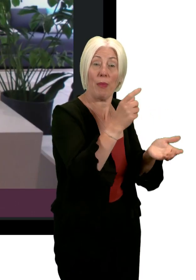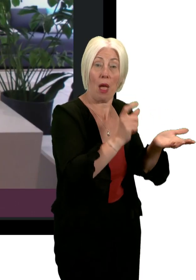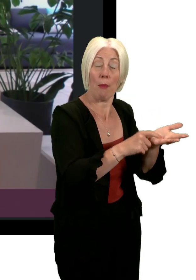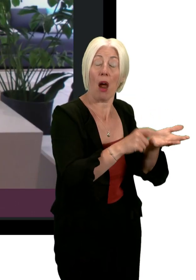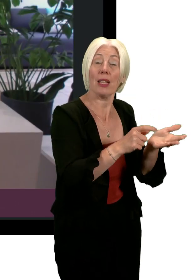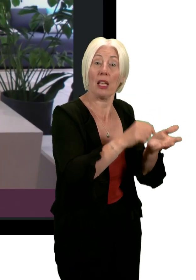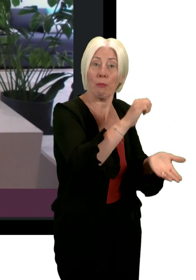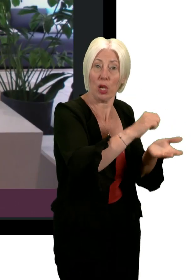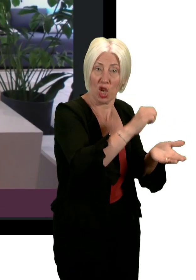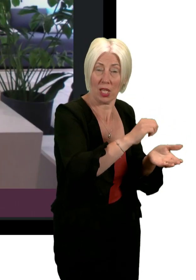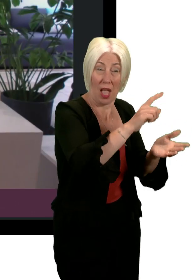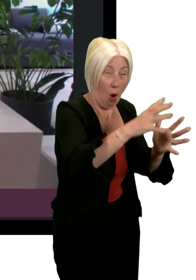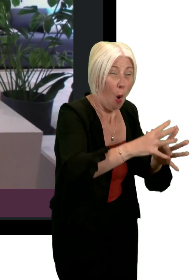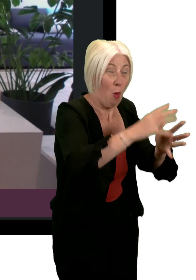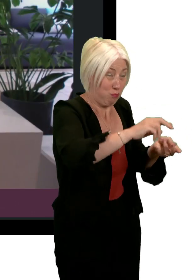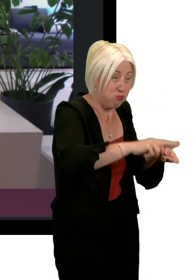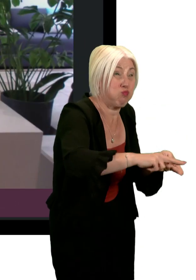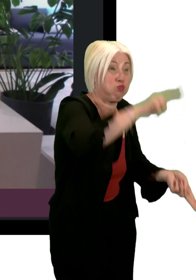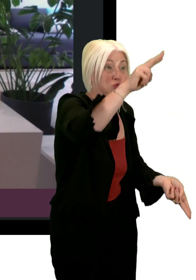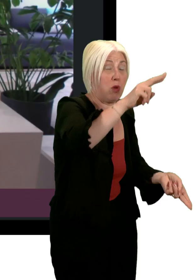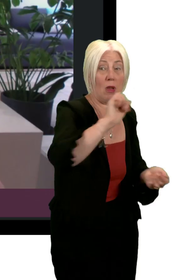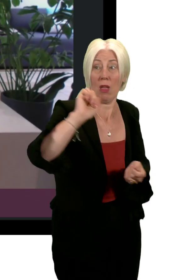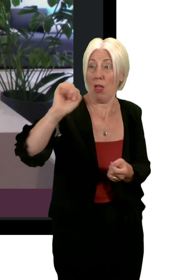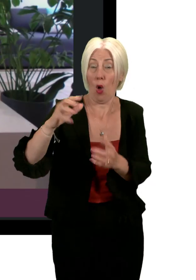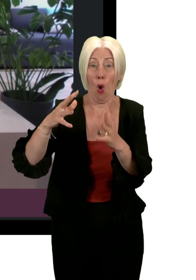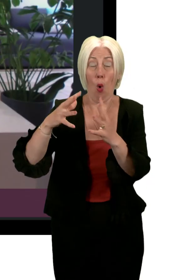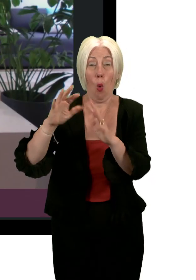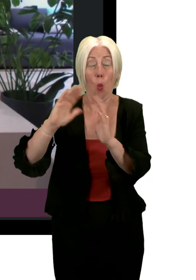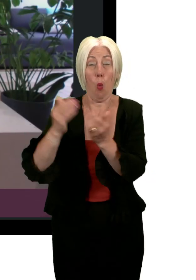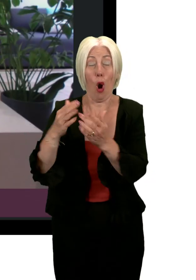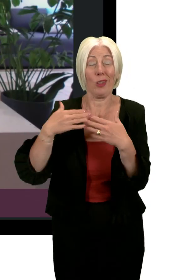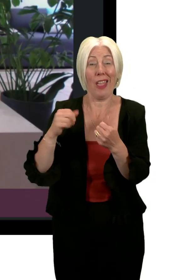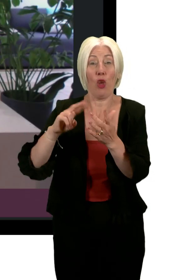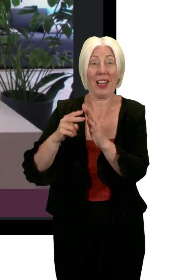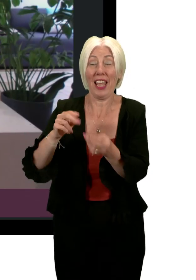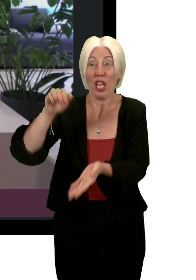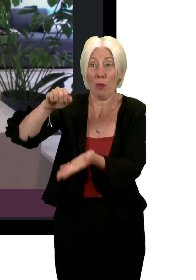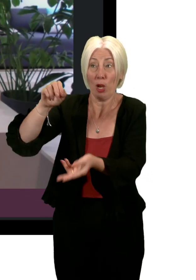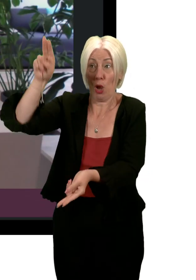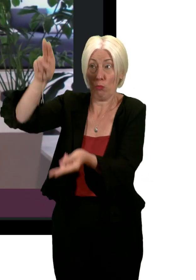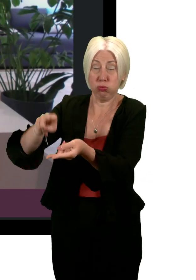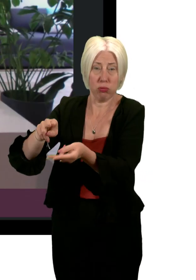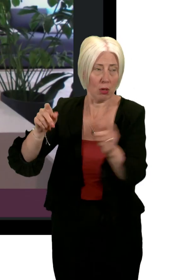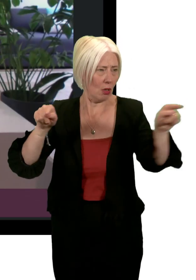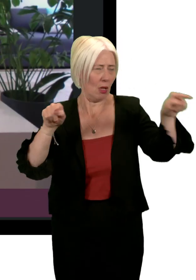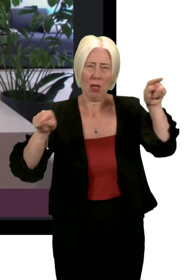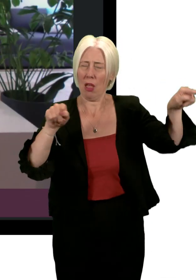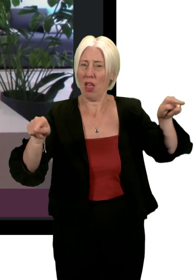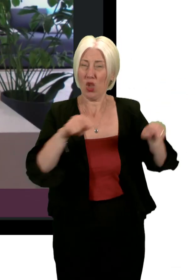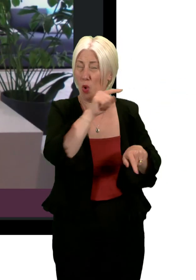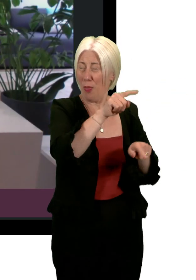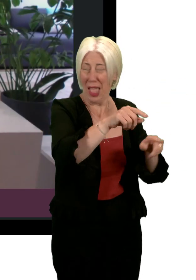at children, and it relates to junk foods, which is the largest share of their portfolio. This is what we're dealing with, but